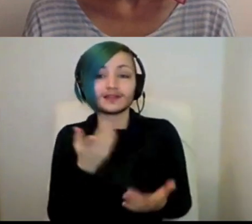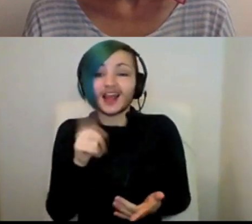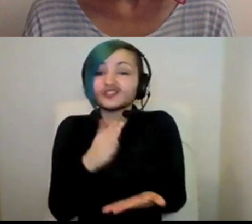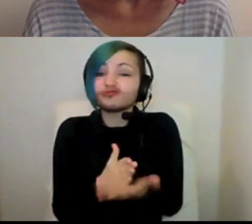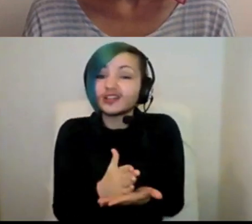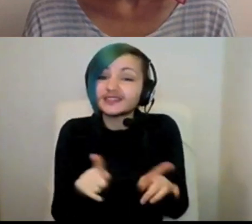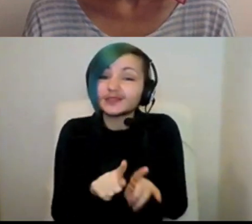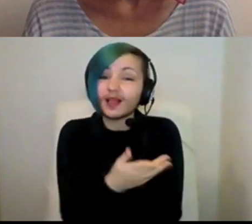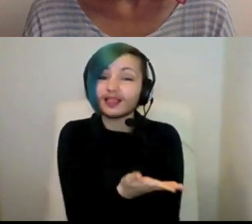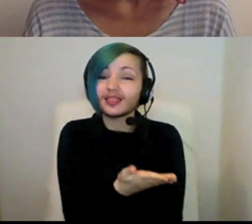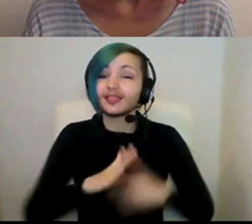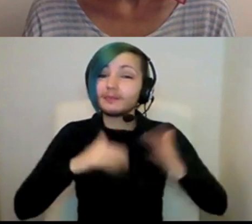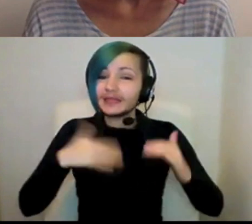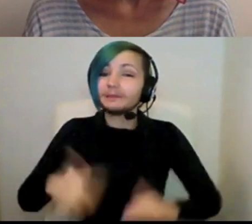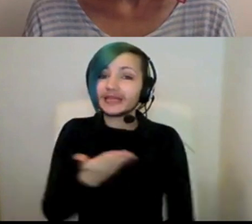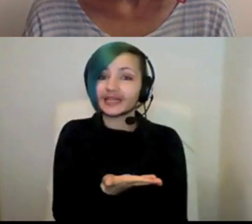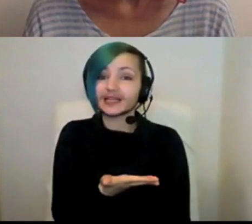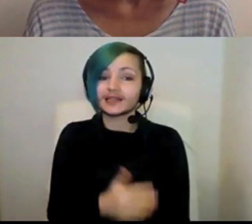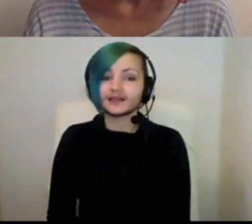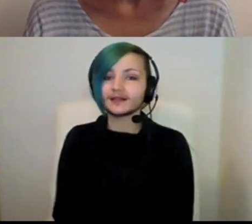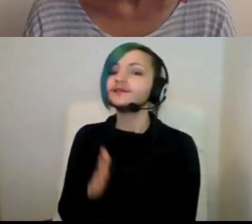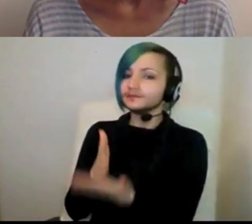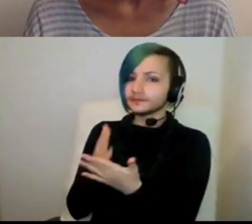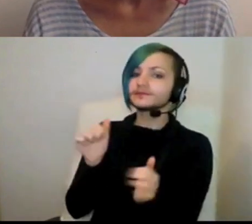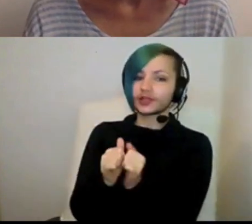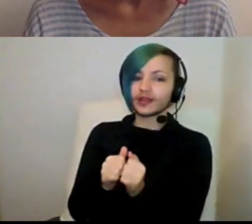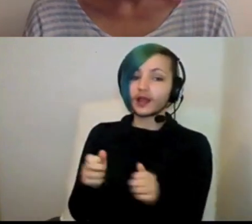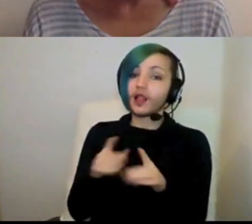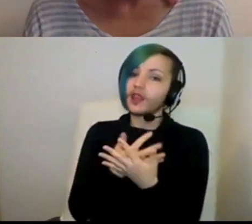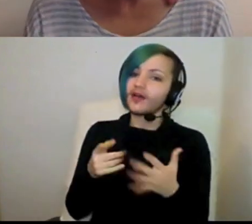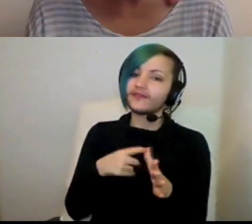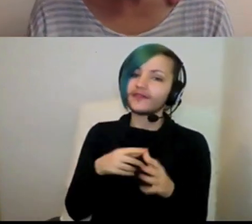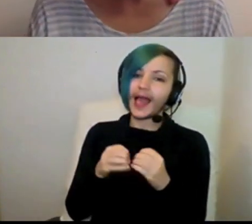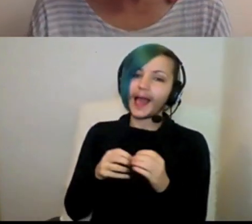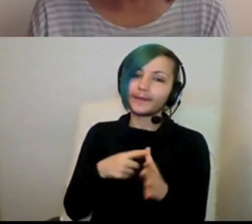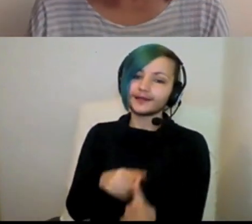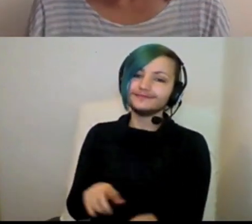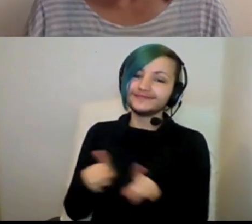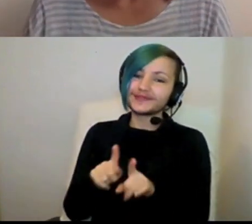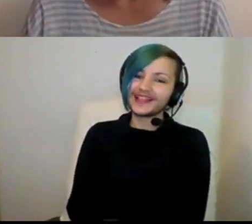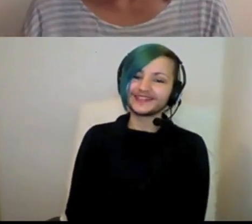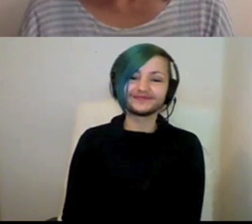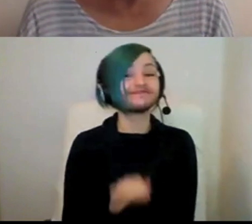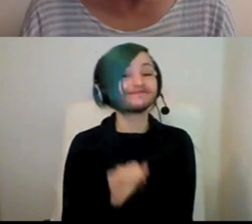lot of trust in there, isn't there? There is, and a lot of ABBA as well. Dancing.